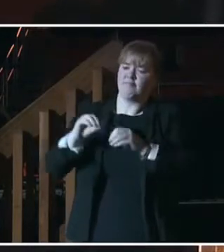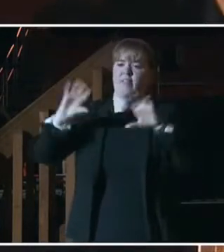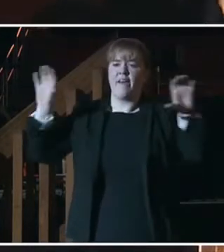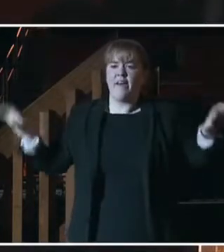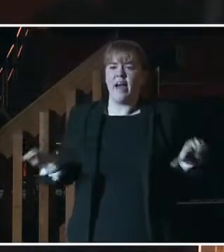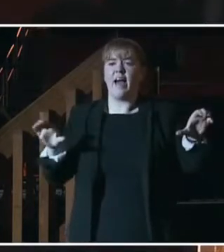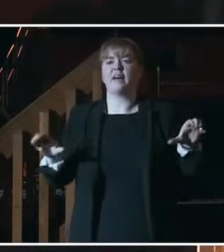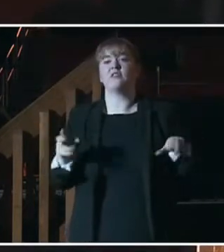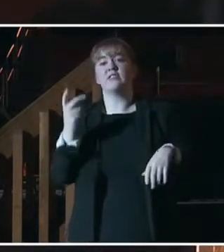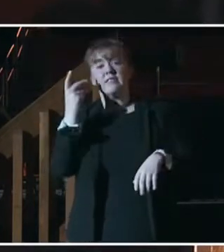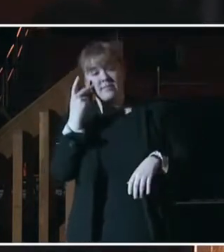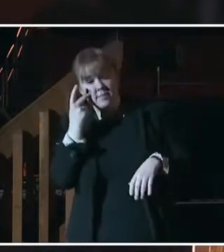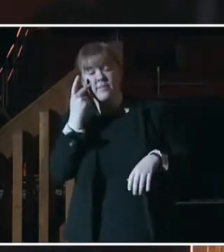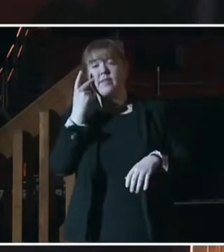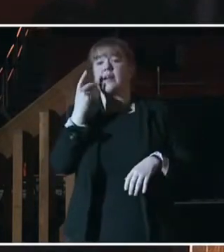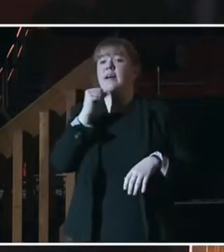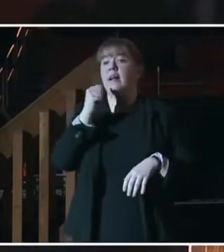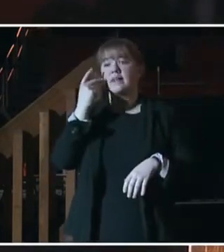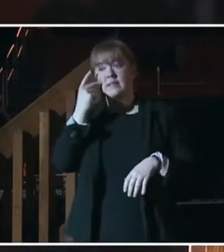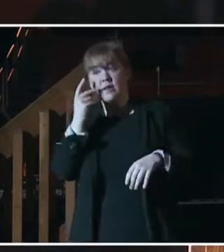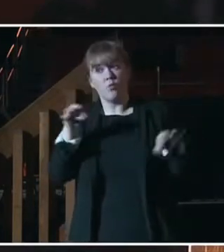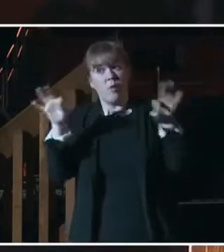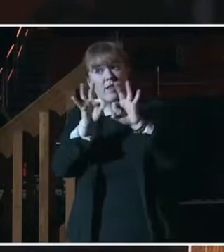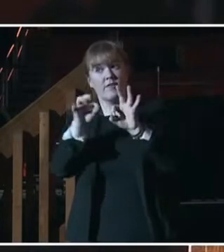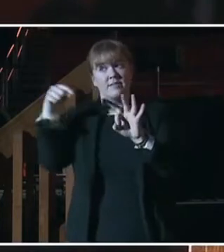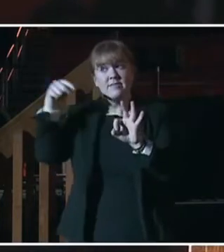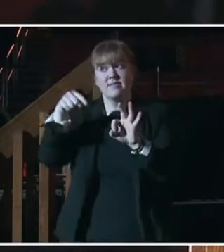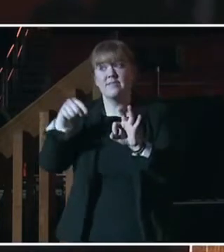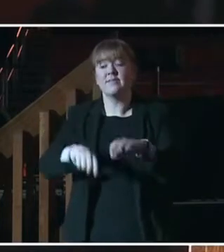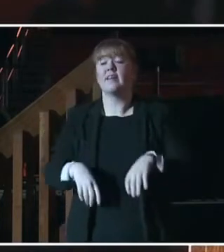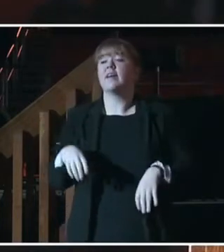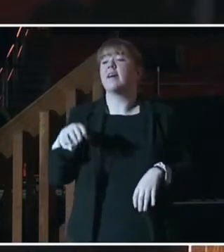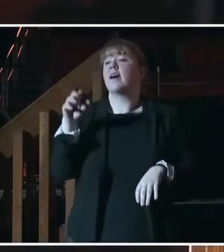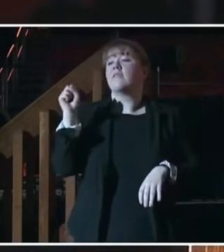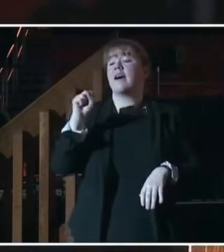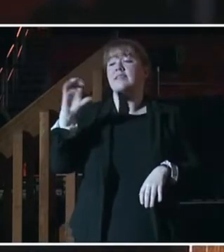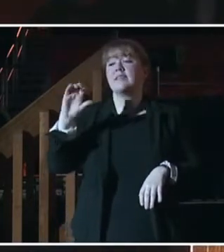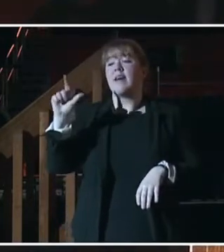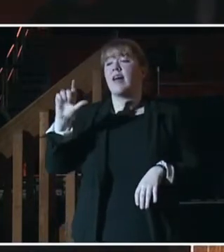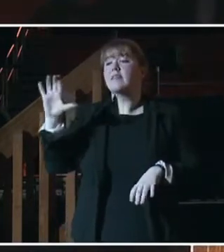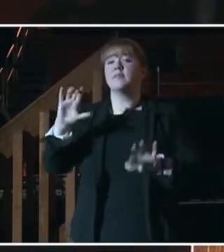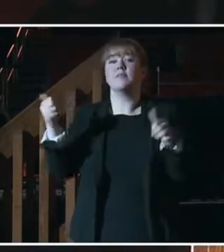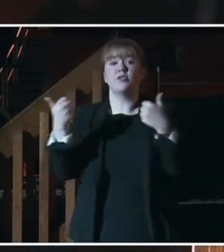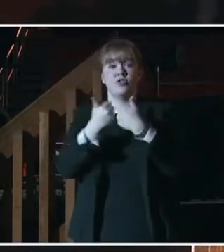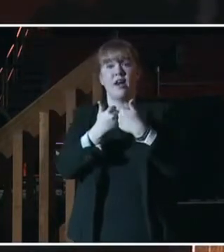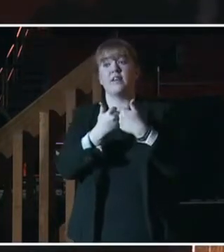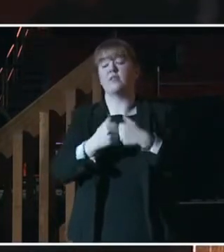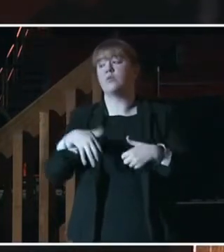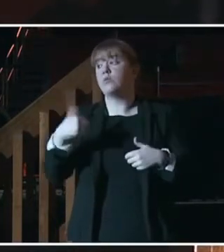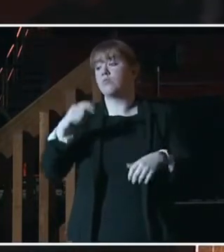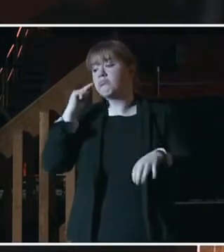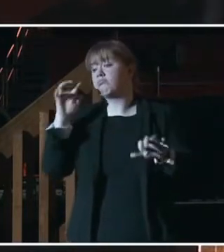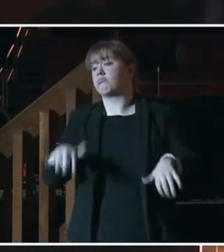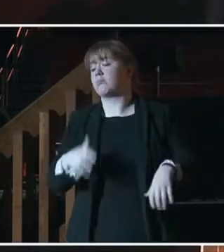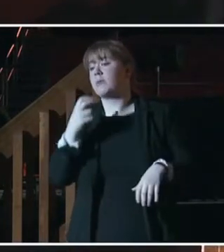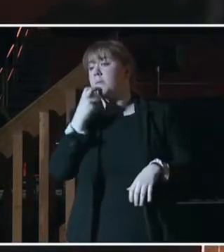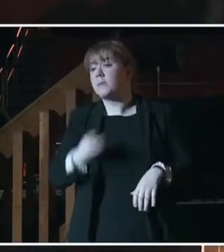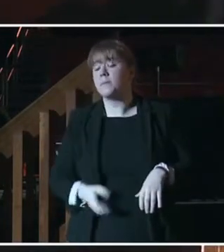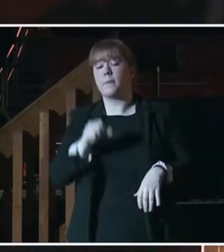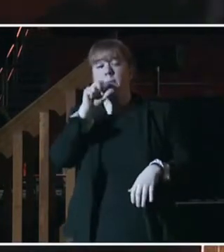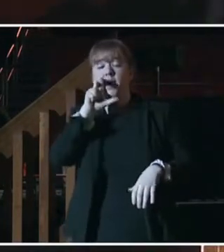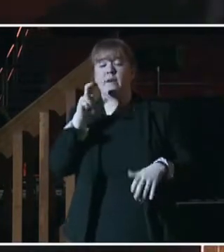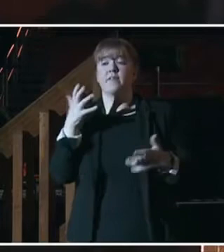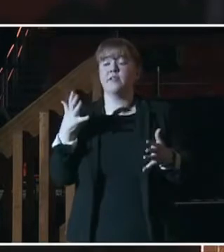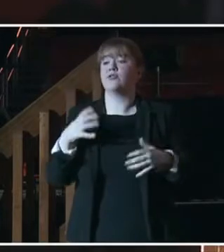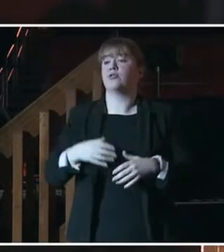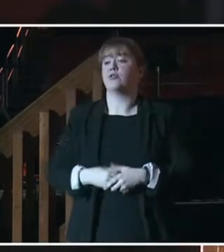and unseen, the relevance, right, of SCLC being challenged, that's astounding to me.